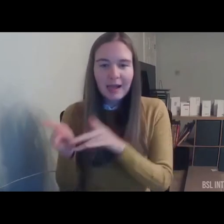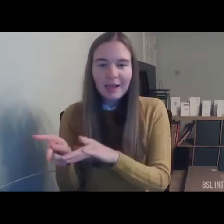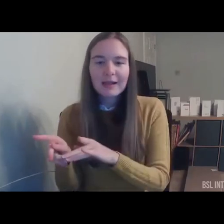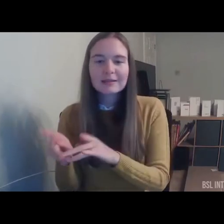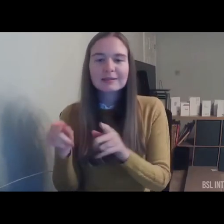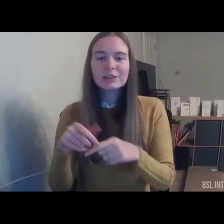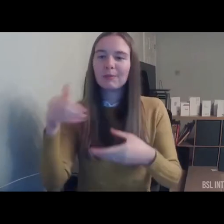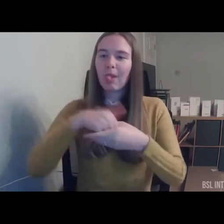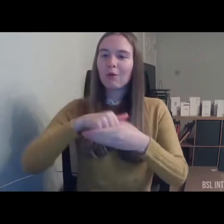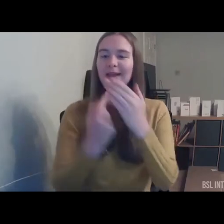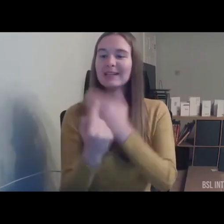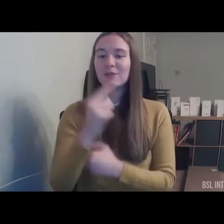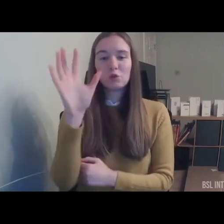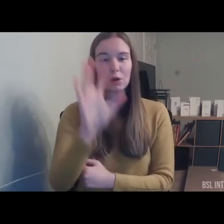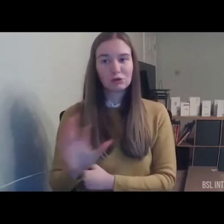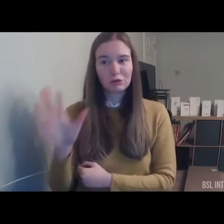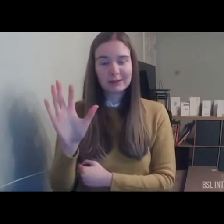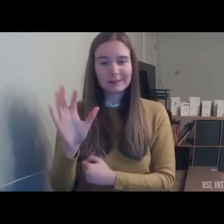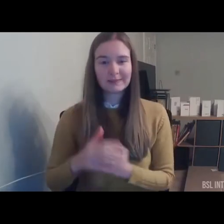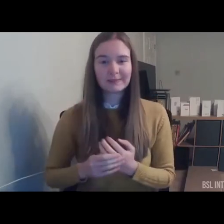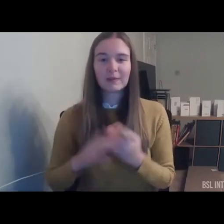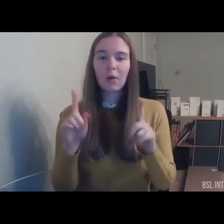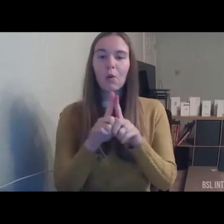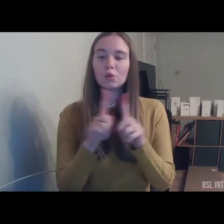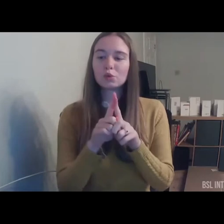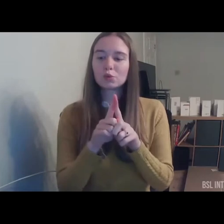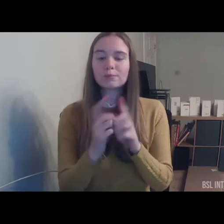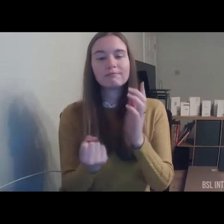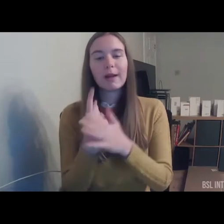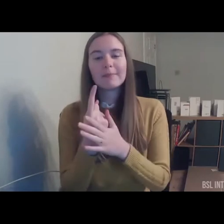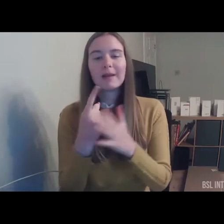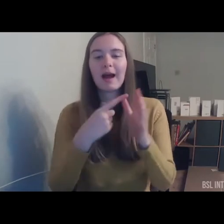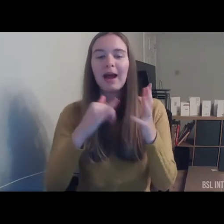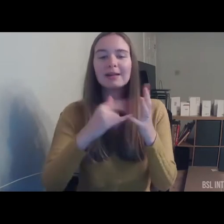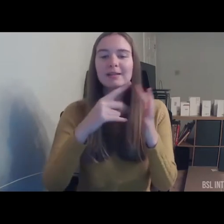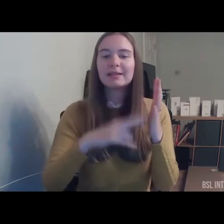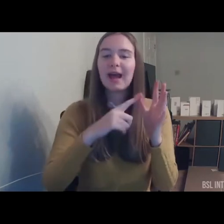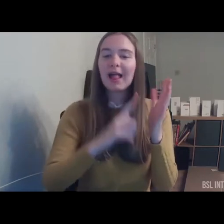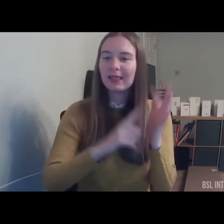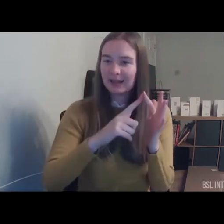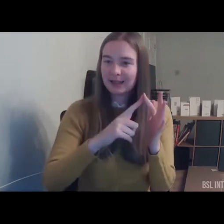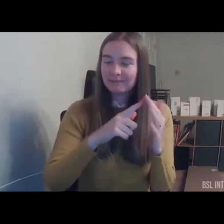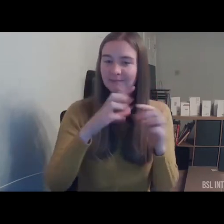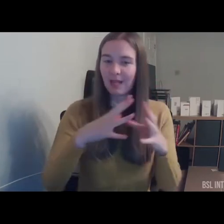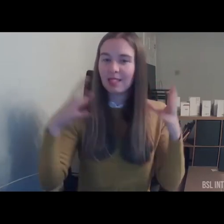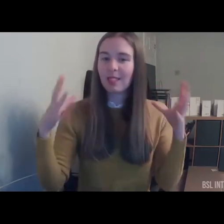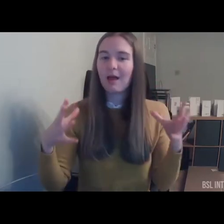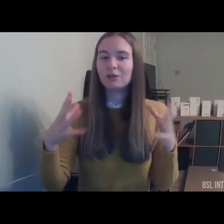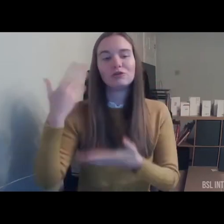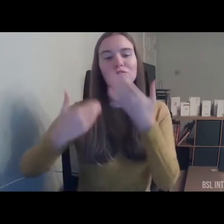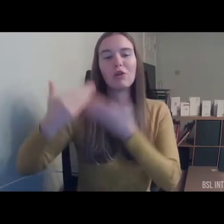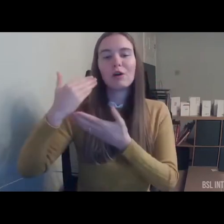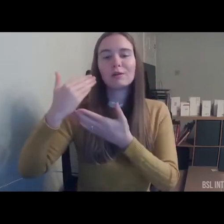country. It also happens in the Arsenal, which is a large historic building